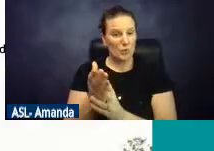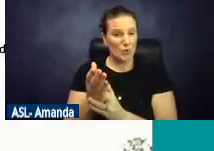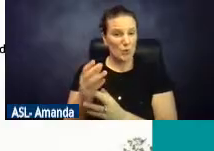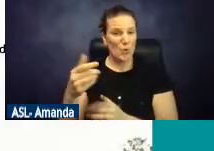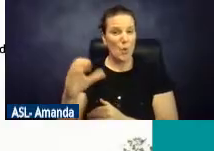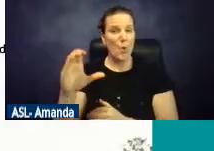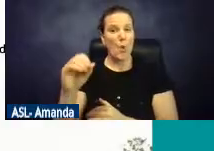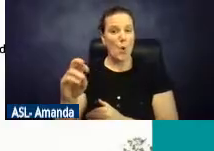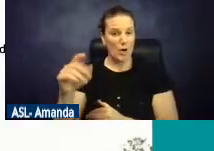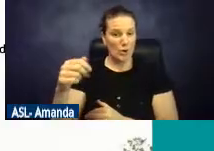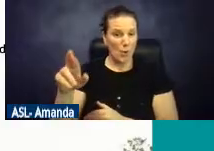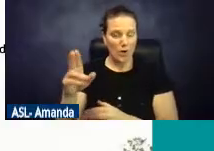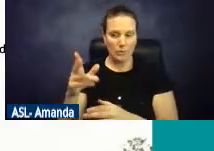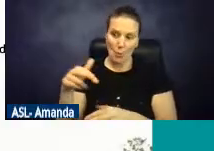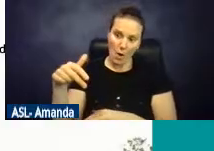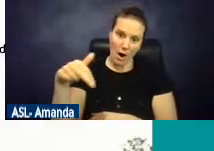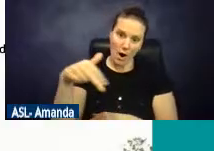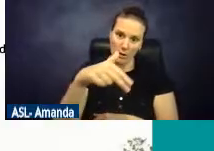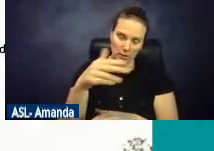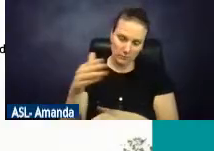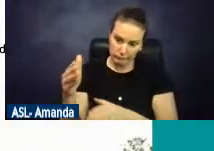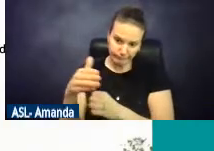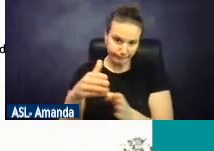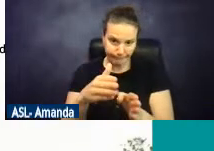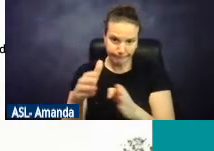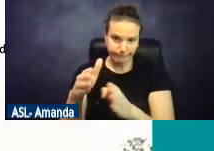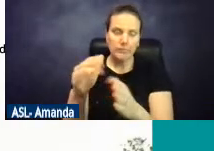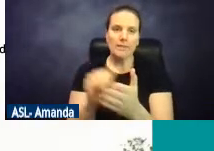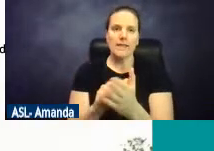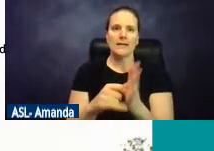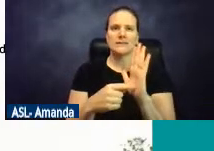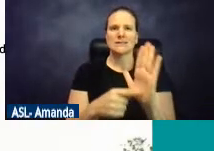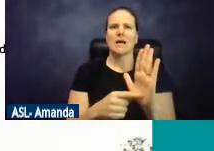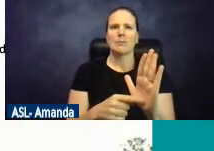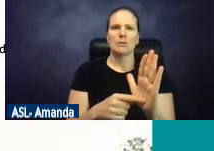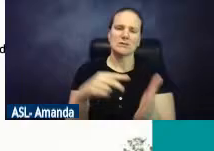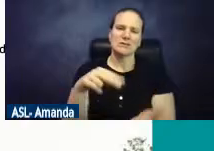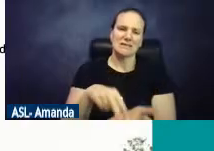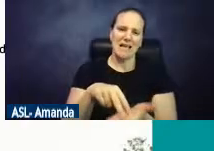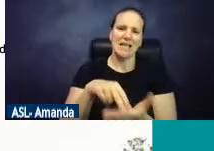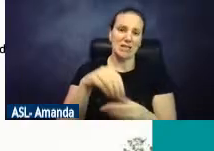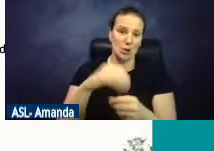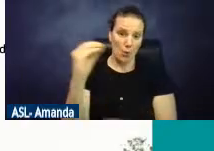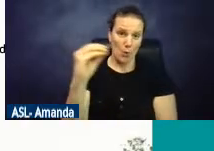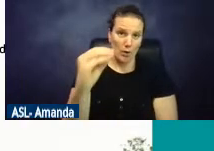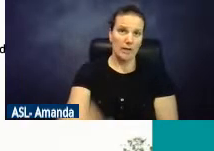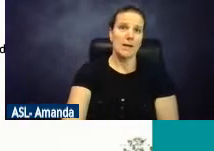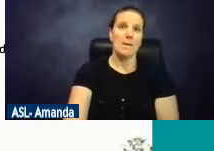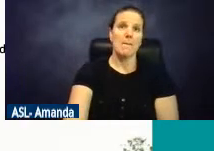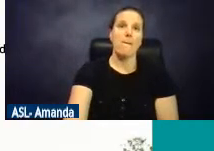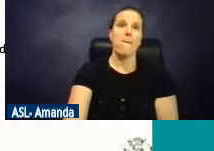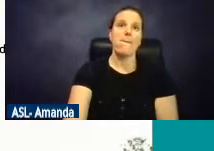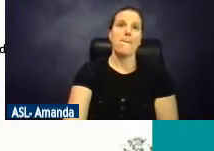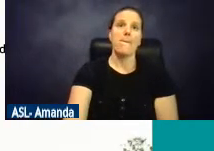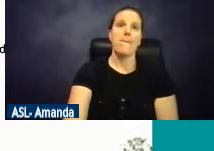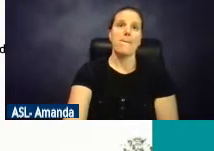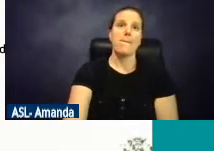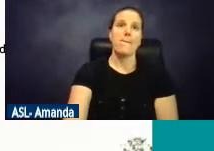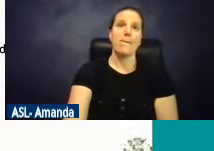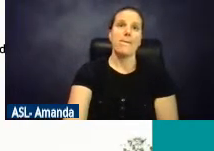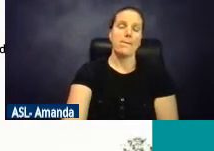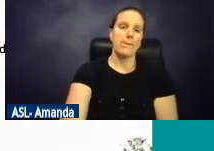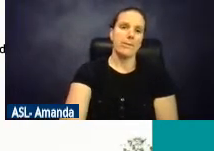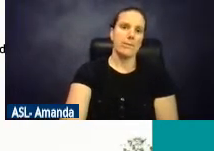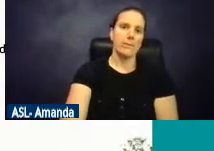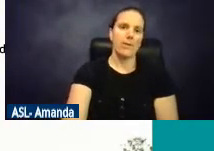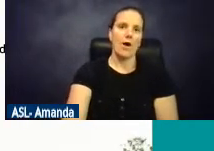you're walking, this is an example of standing in Oregon on Hayden Island at an elevated